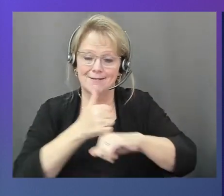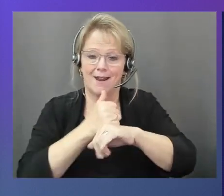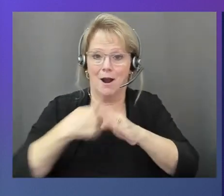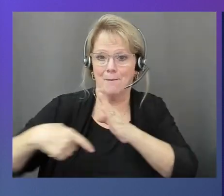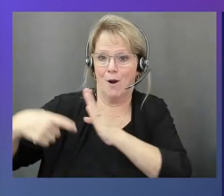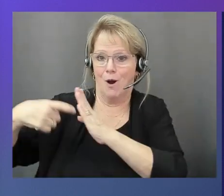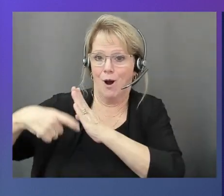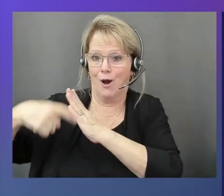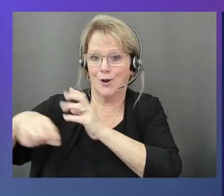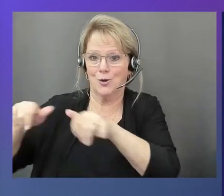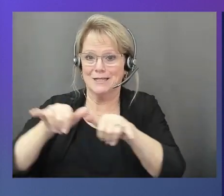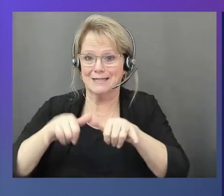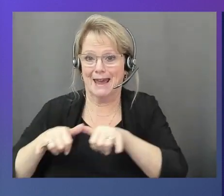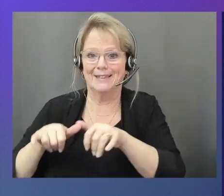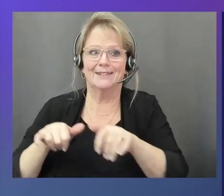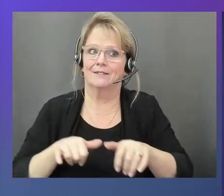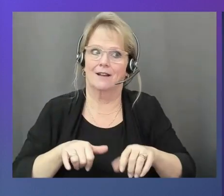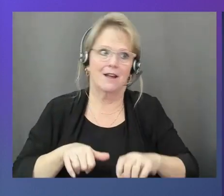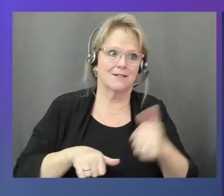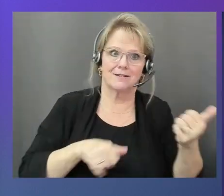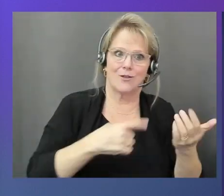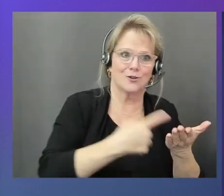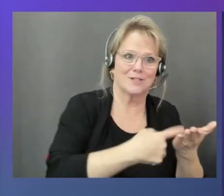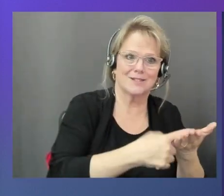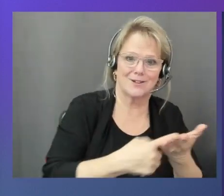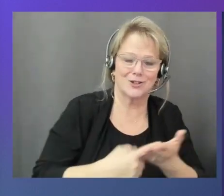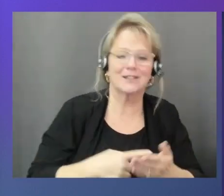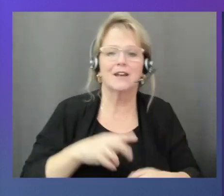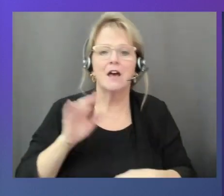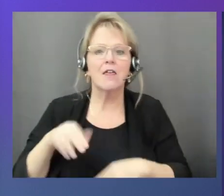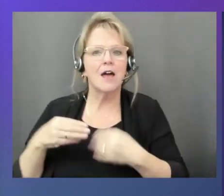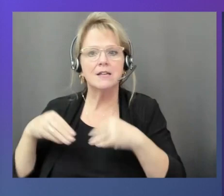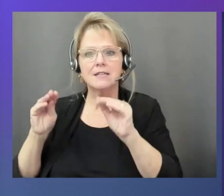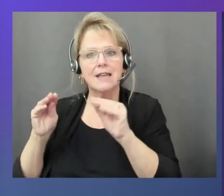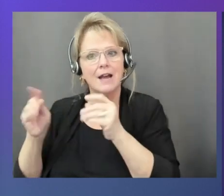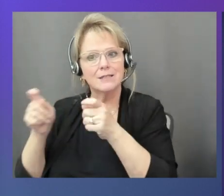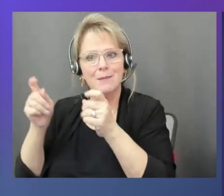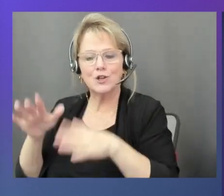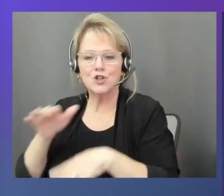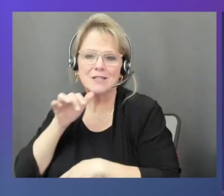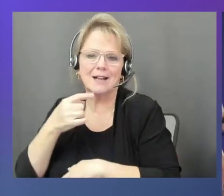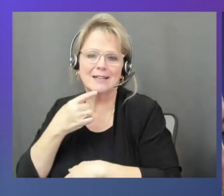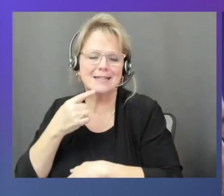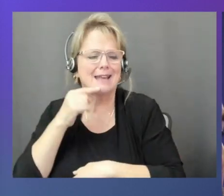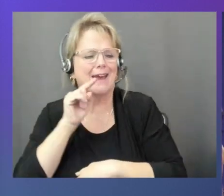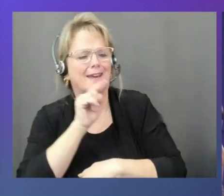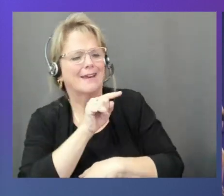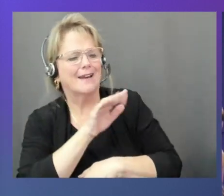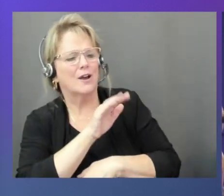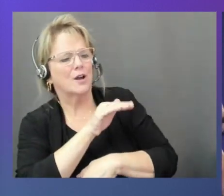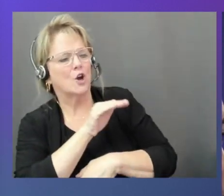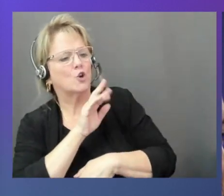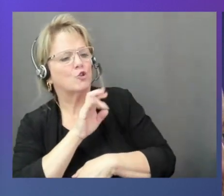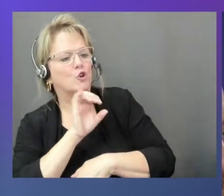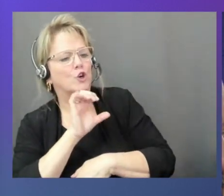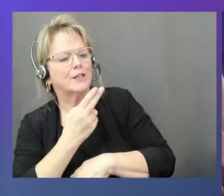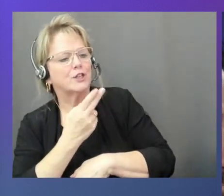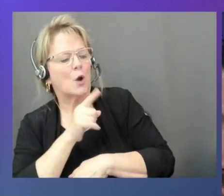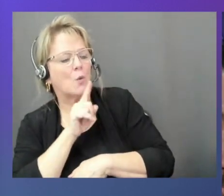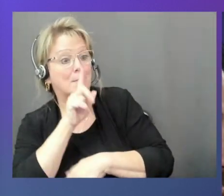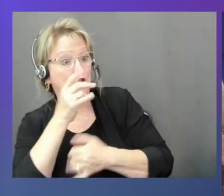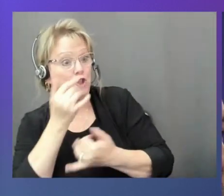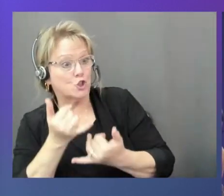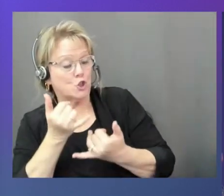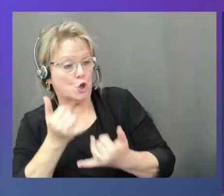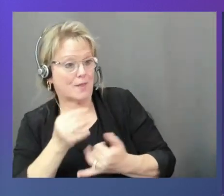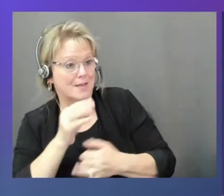discussion. Yeah, well, the sales manager is not going to say, Rich, I want to make sure this process, this microservice